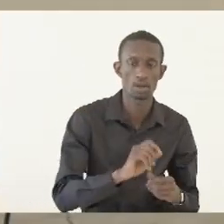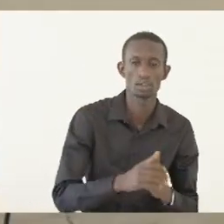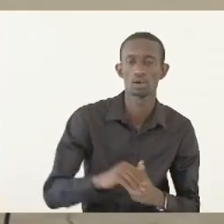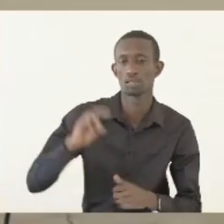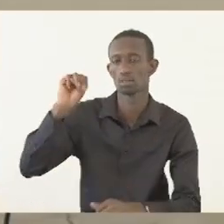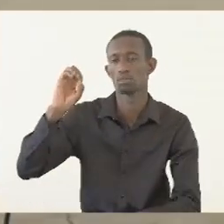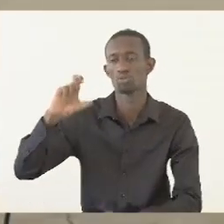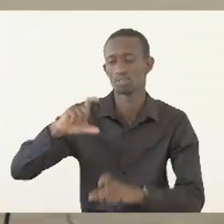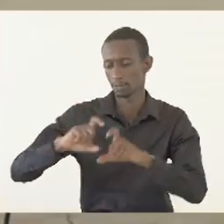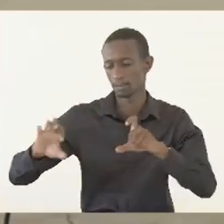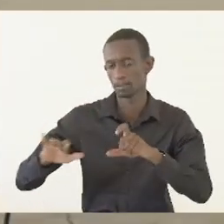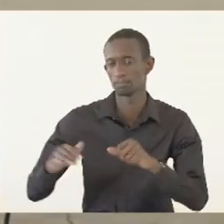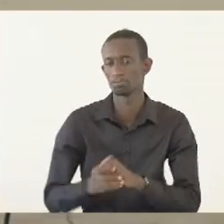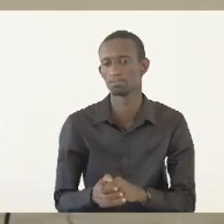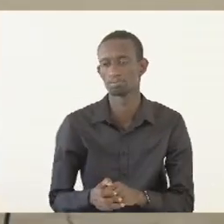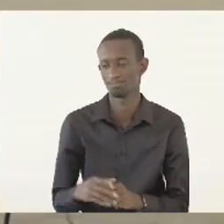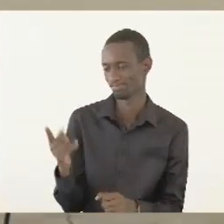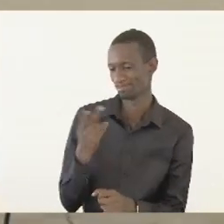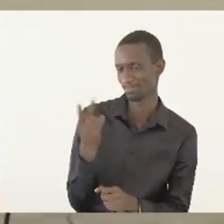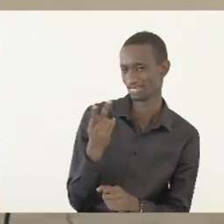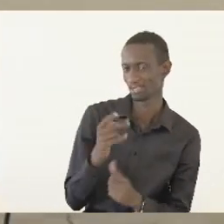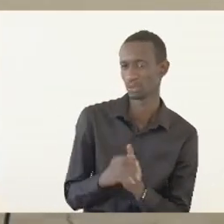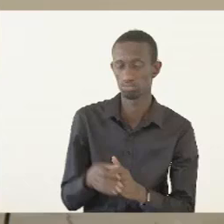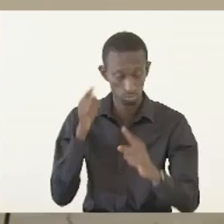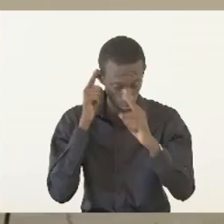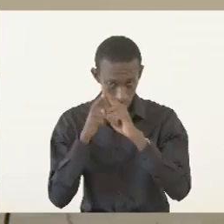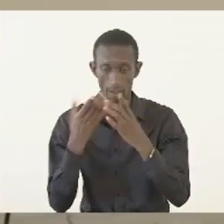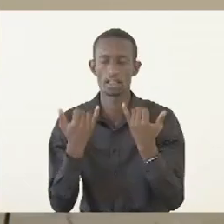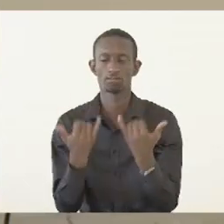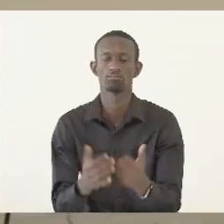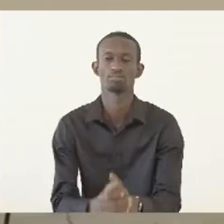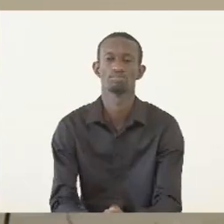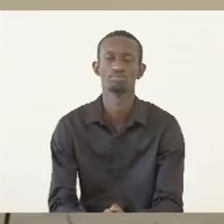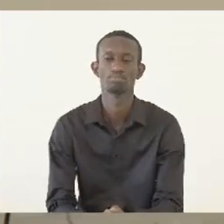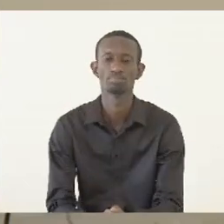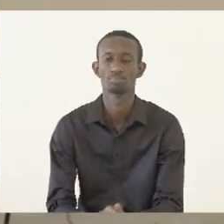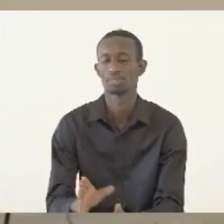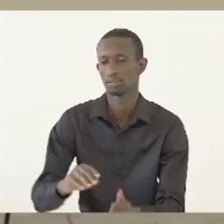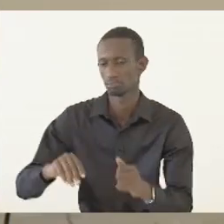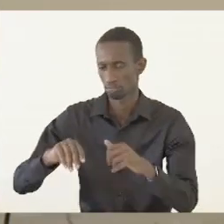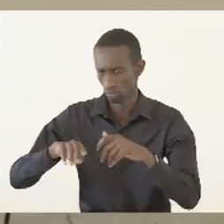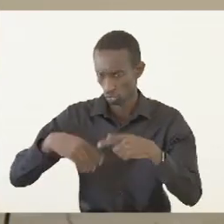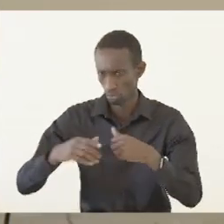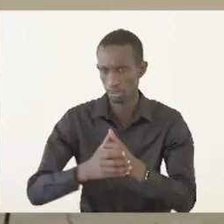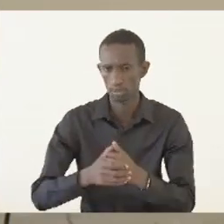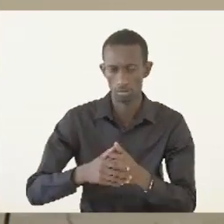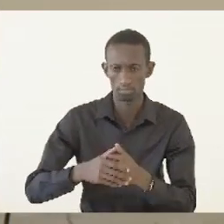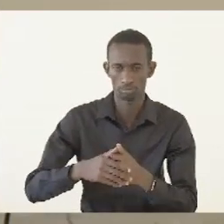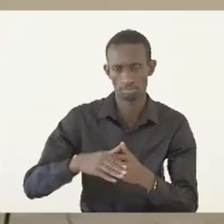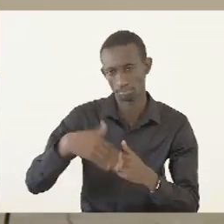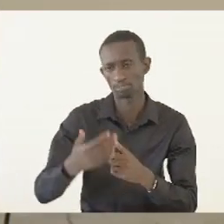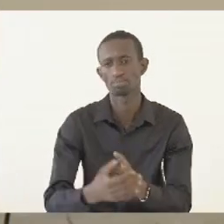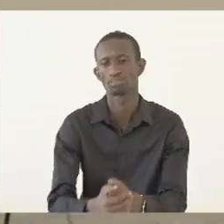Okay? Remember, those are the two objectives of our lesson today. So let us go to the next slide, and we